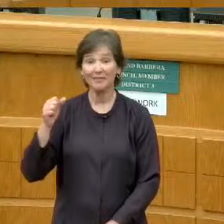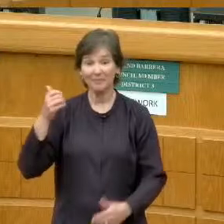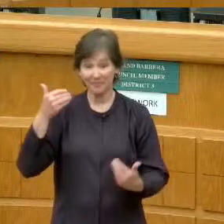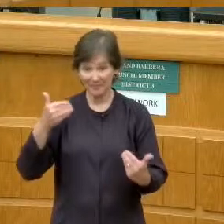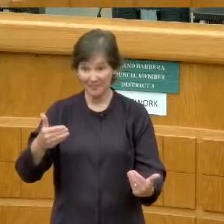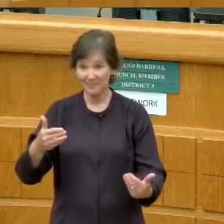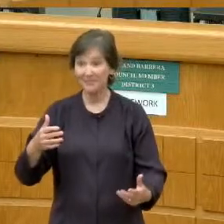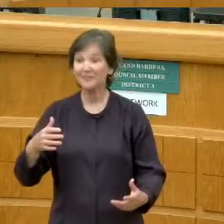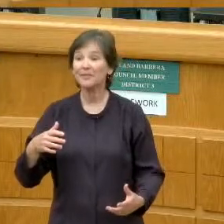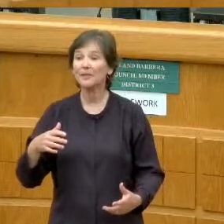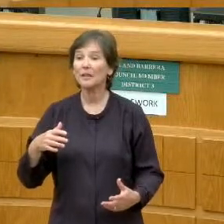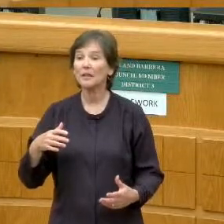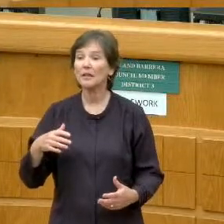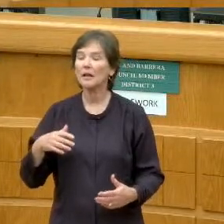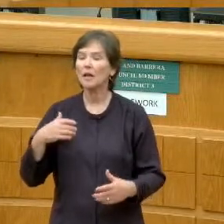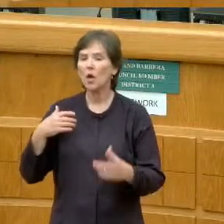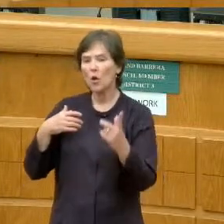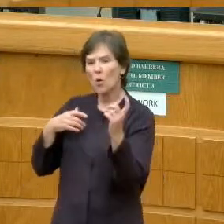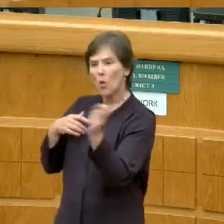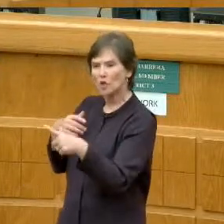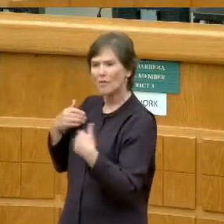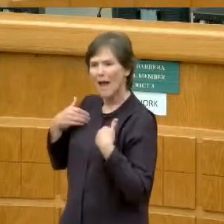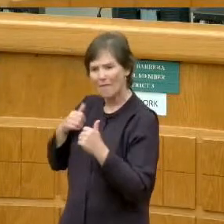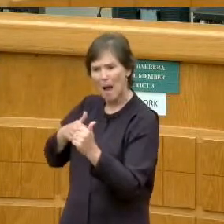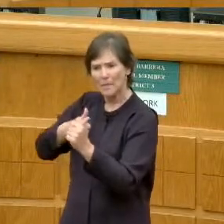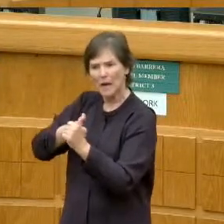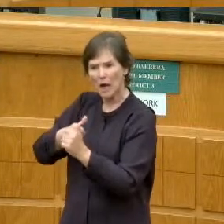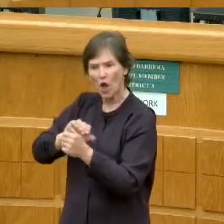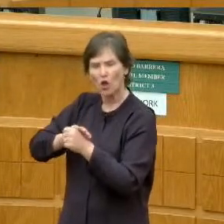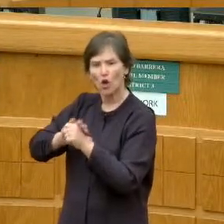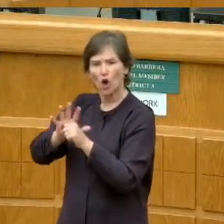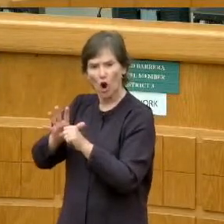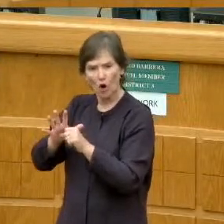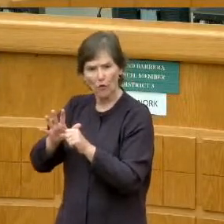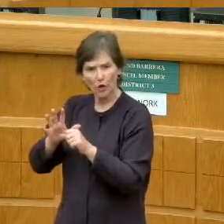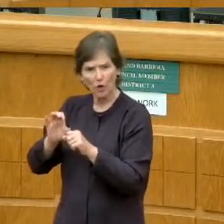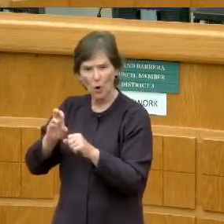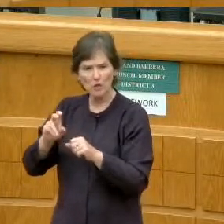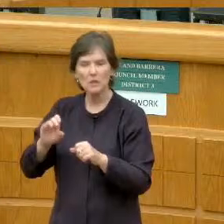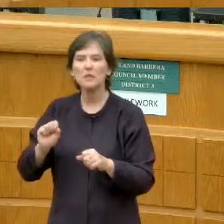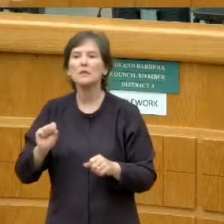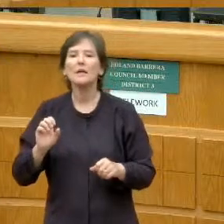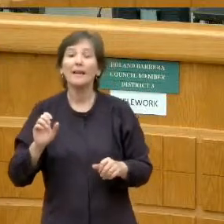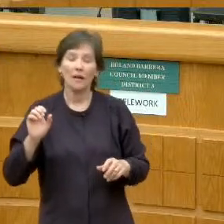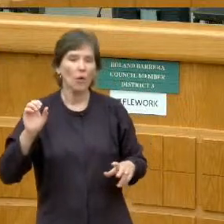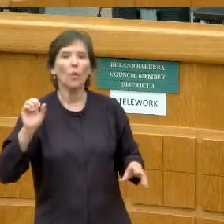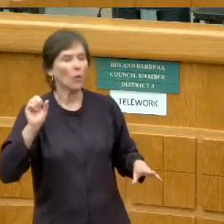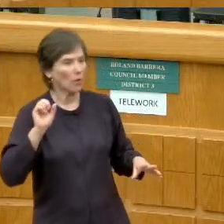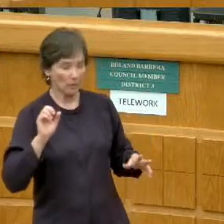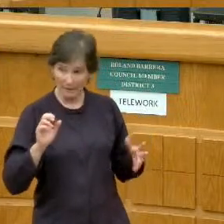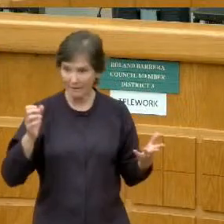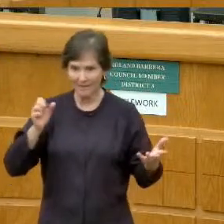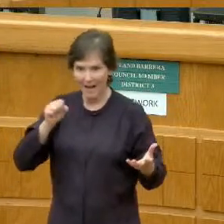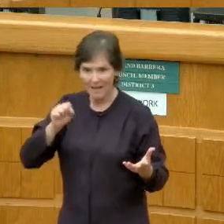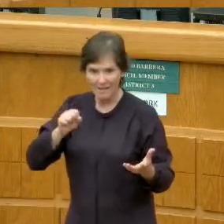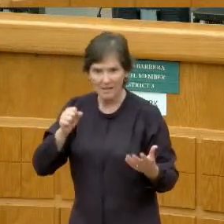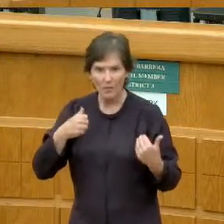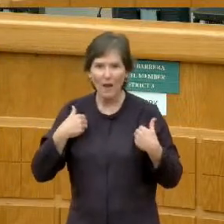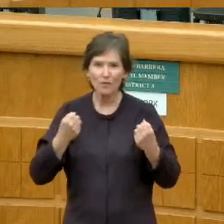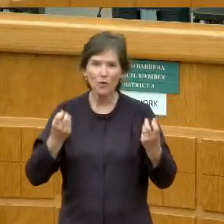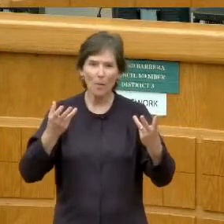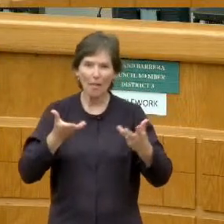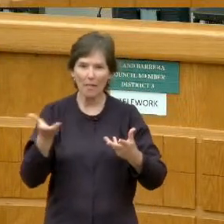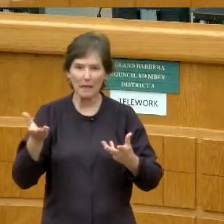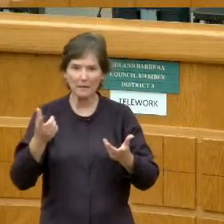I wanted to ask if you had any updates on the COVID clinic. Oh, yeah. There's always so many good things to talk about. I didn't want to overdo